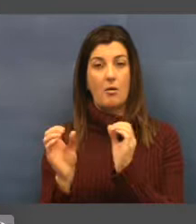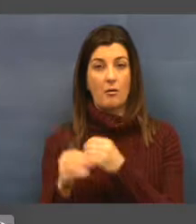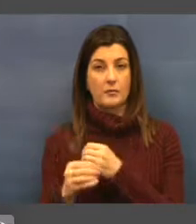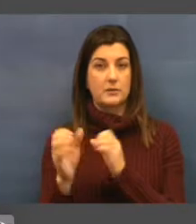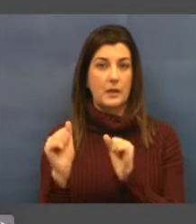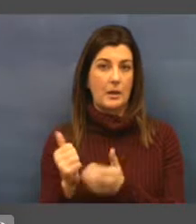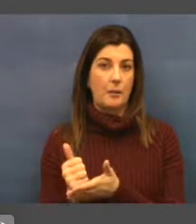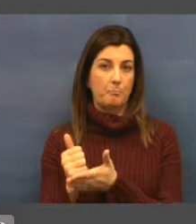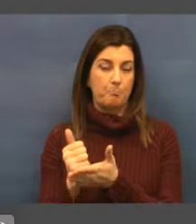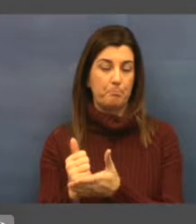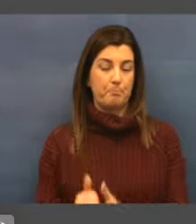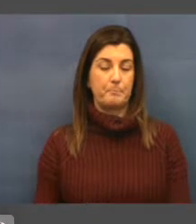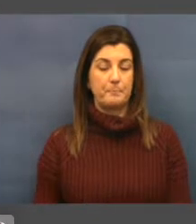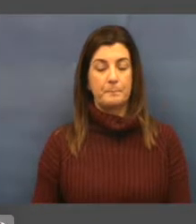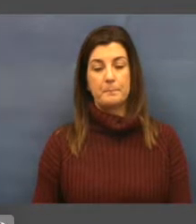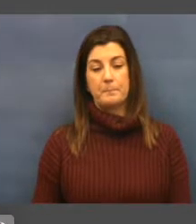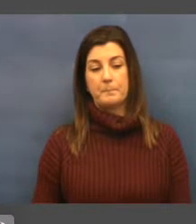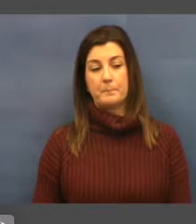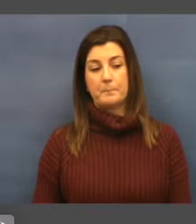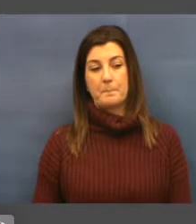out.